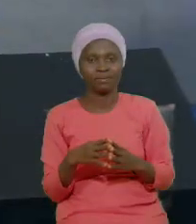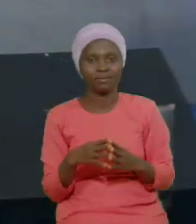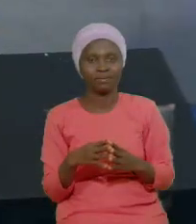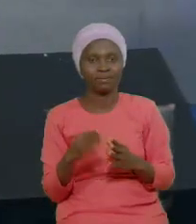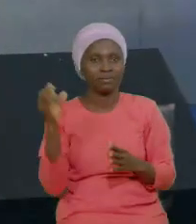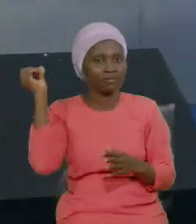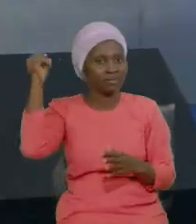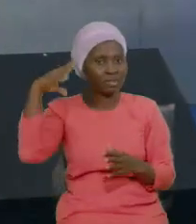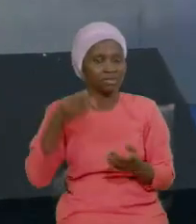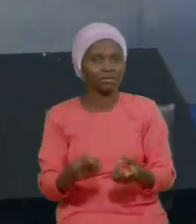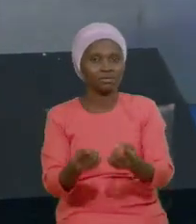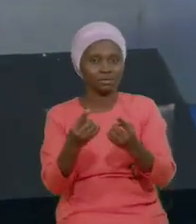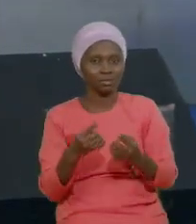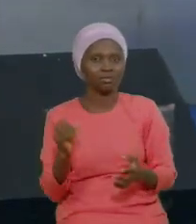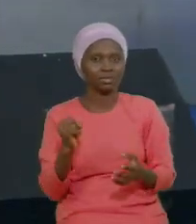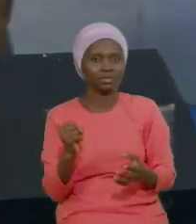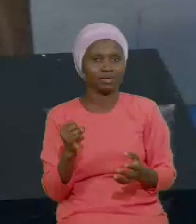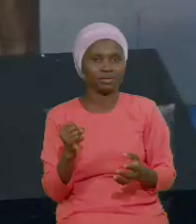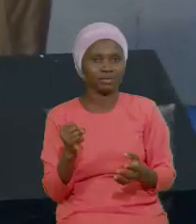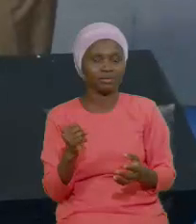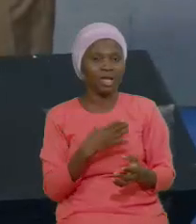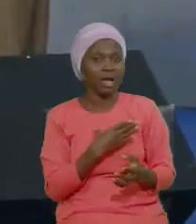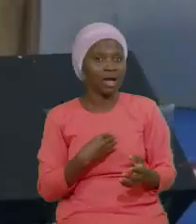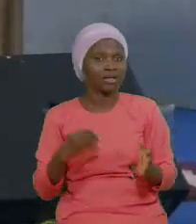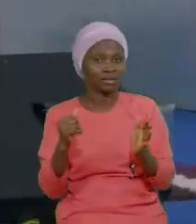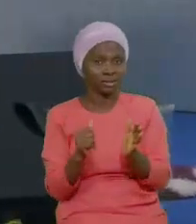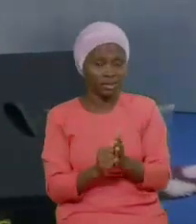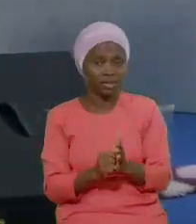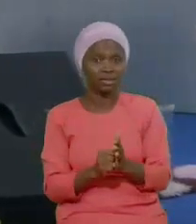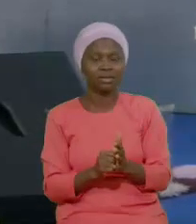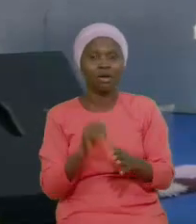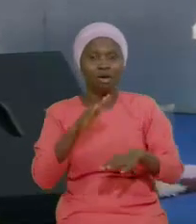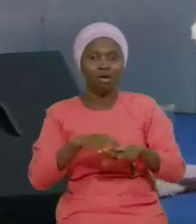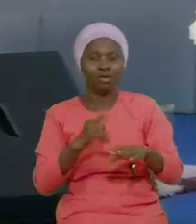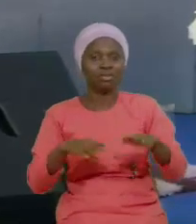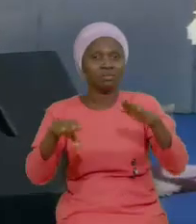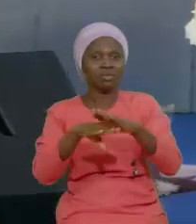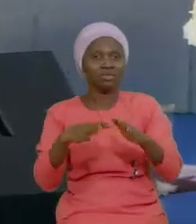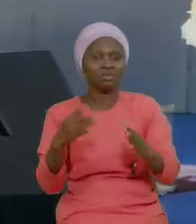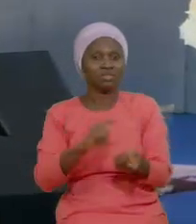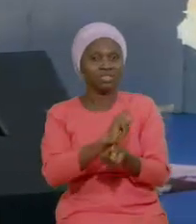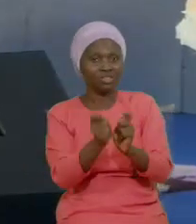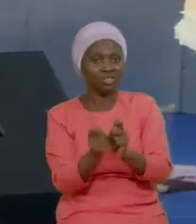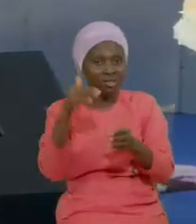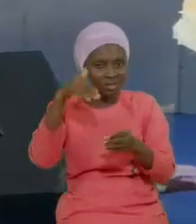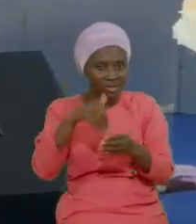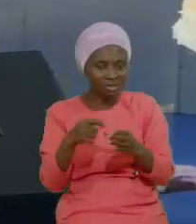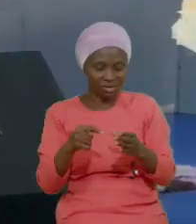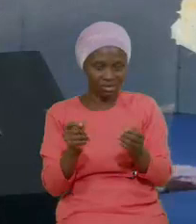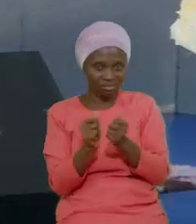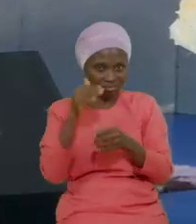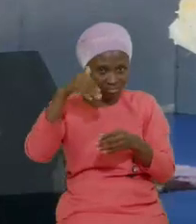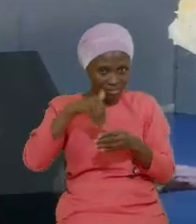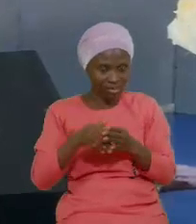Grace comes. And that is the basis of the change in the inner world.